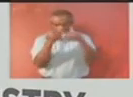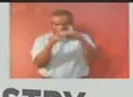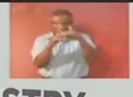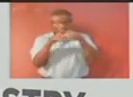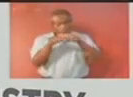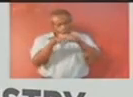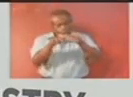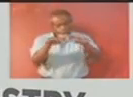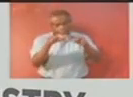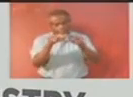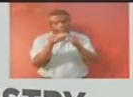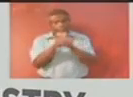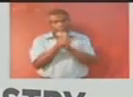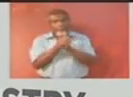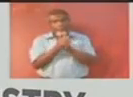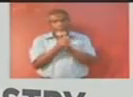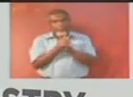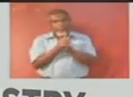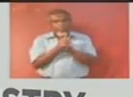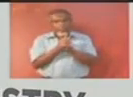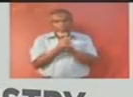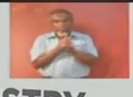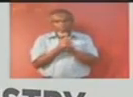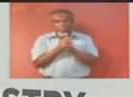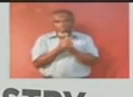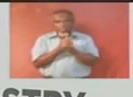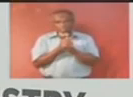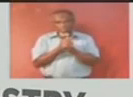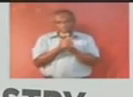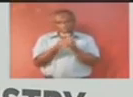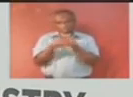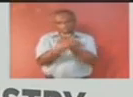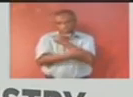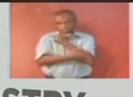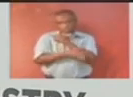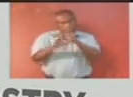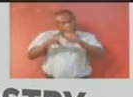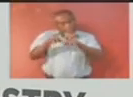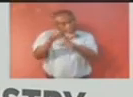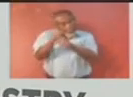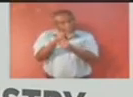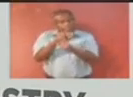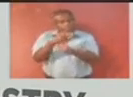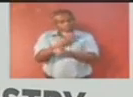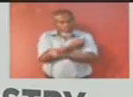talk about being eligible to receive more vaccines